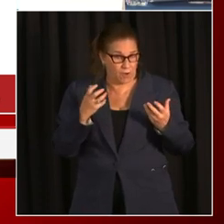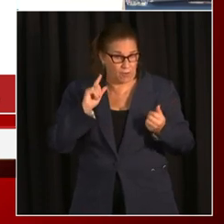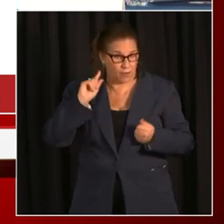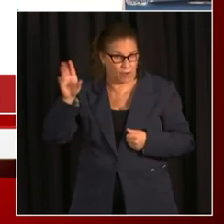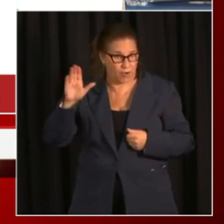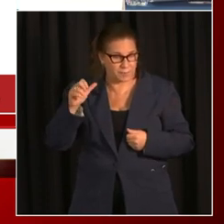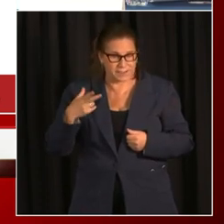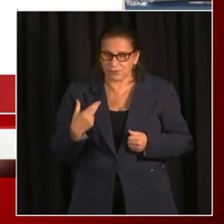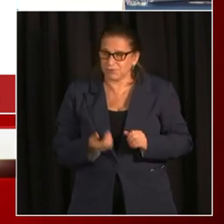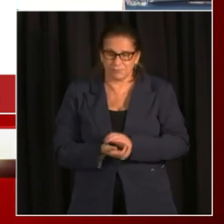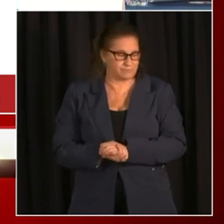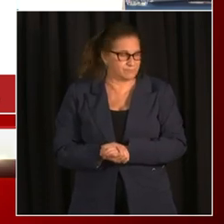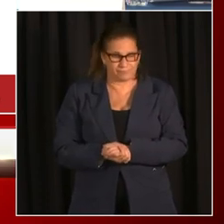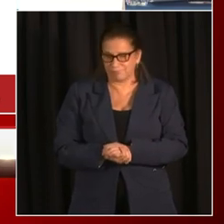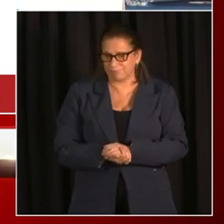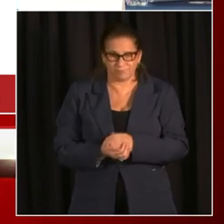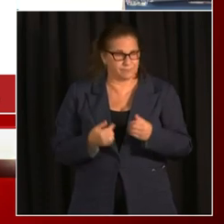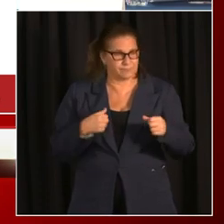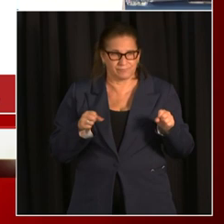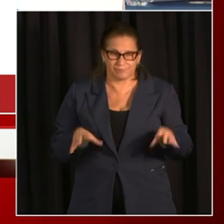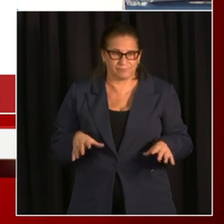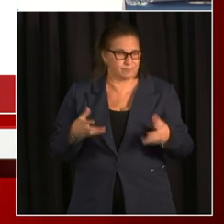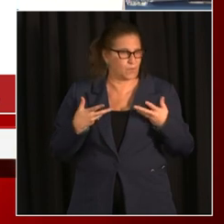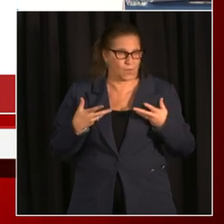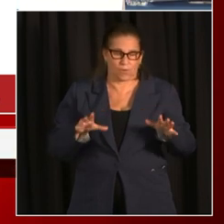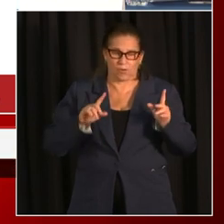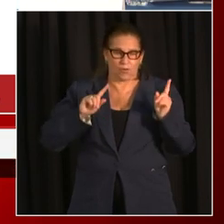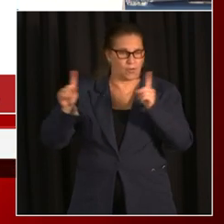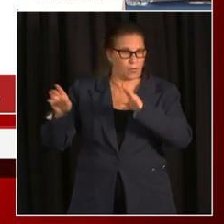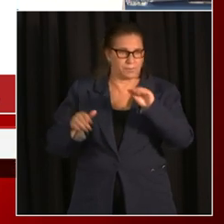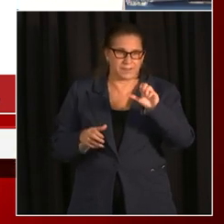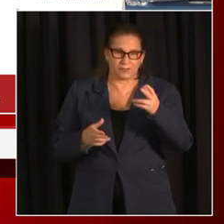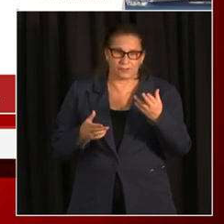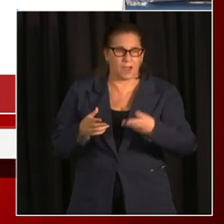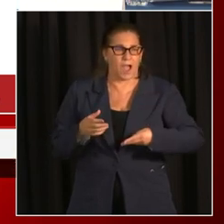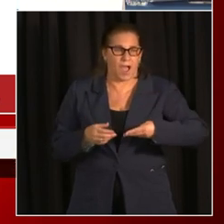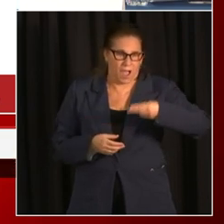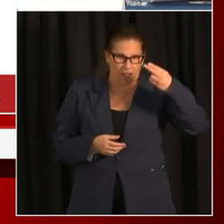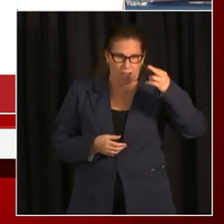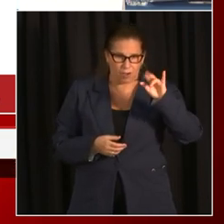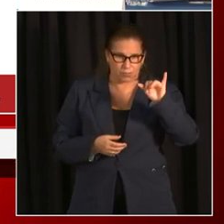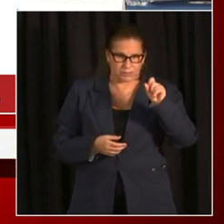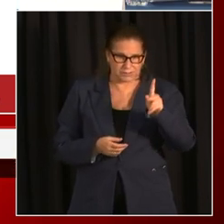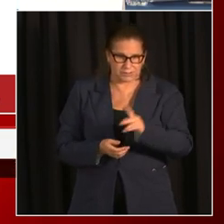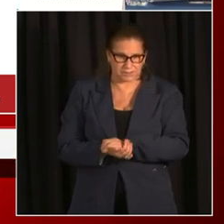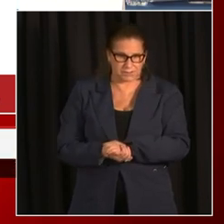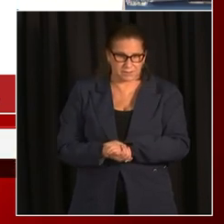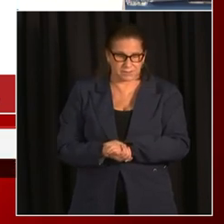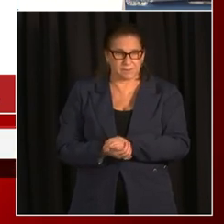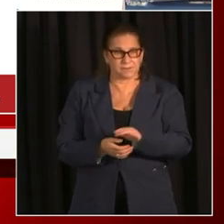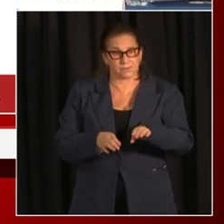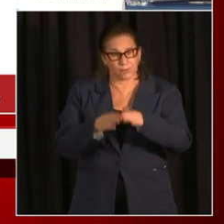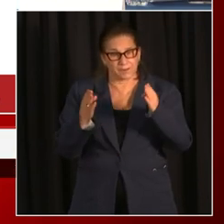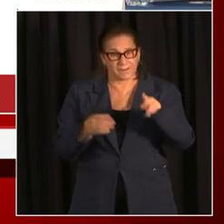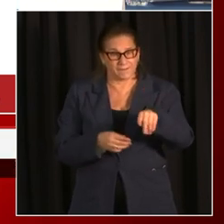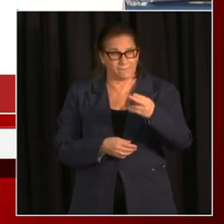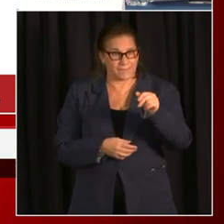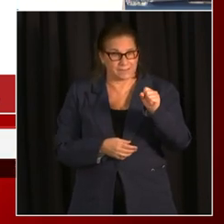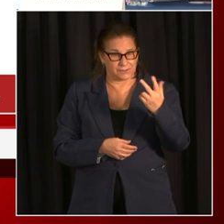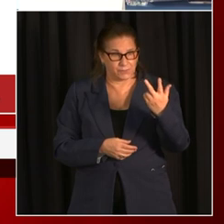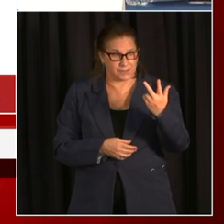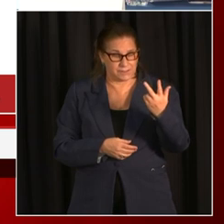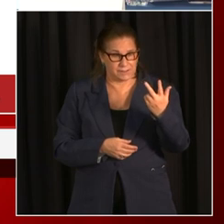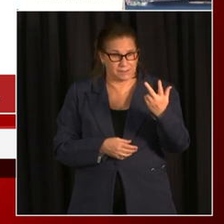that we have to take very seriously if we want the other things that are in plan for us for phase 3 to ever come to